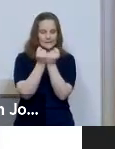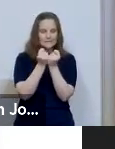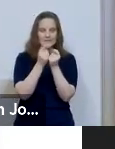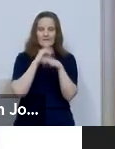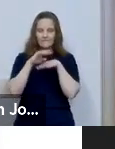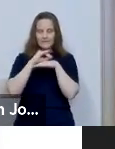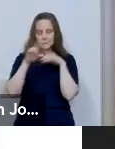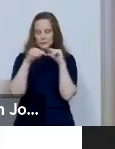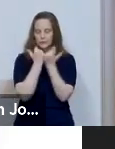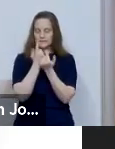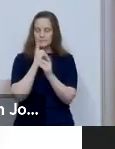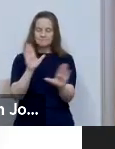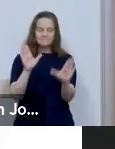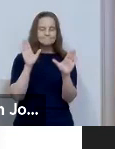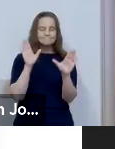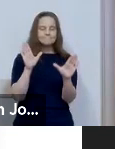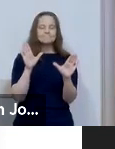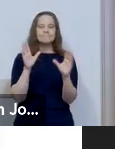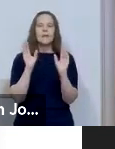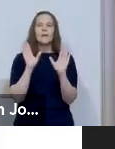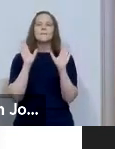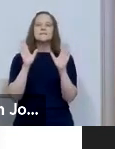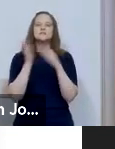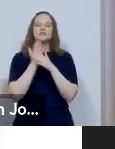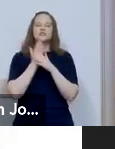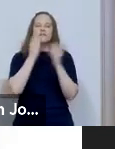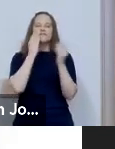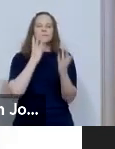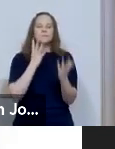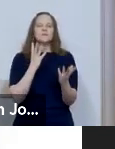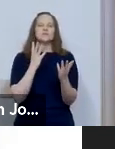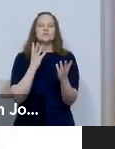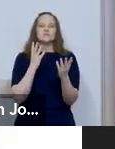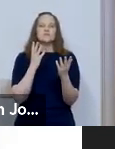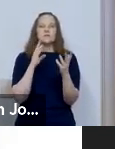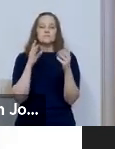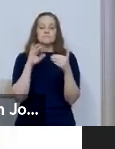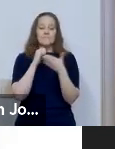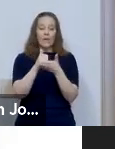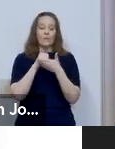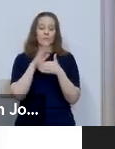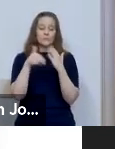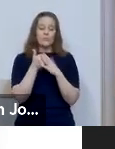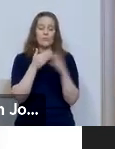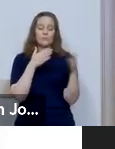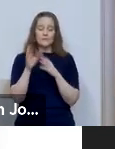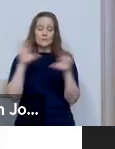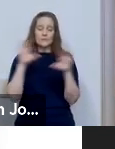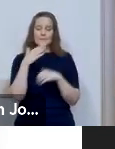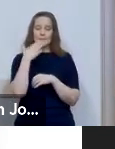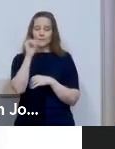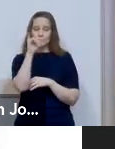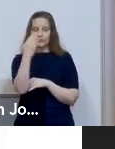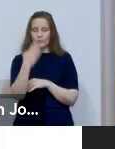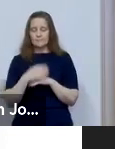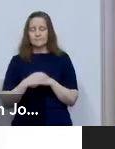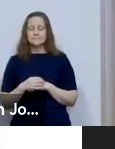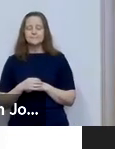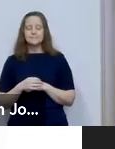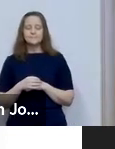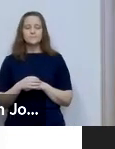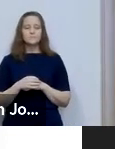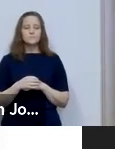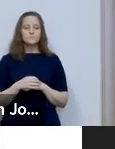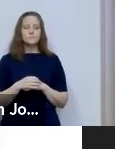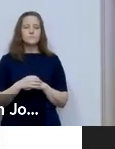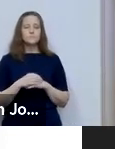groups. Amazing sharing of information that's helped all of us do a better job of being ready to open this fall. The second